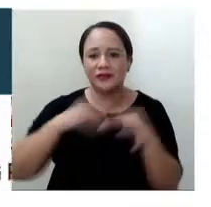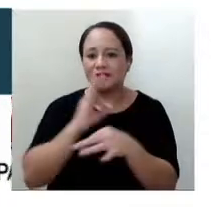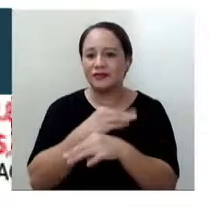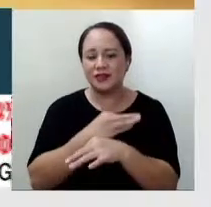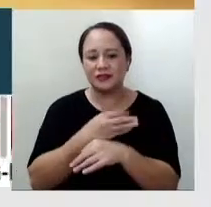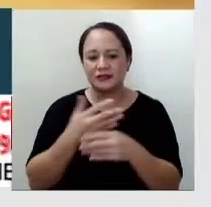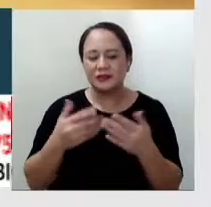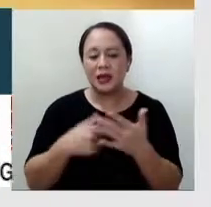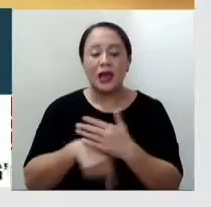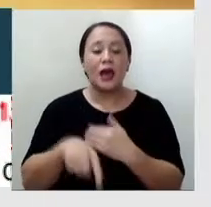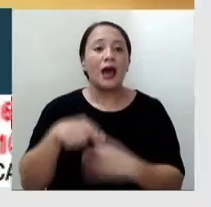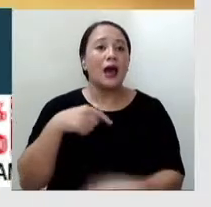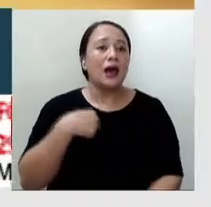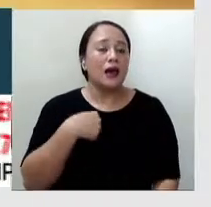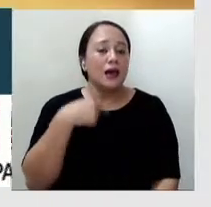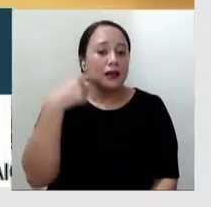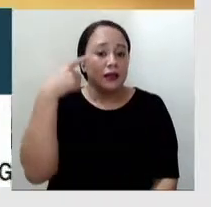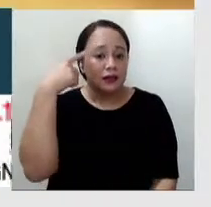Well, I think that